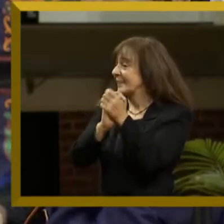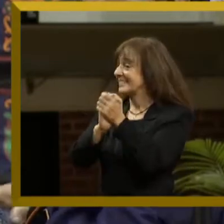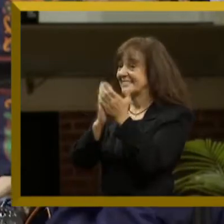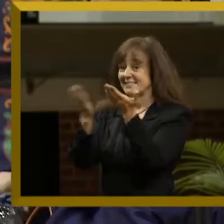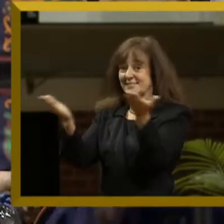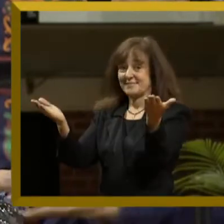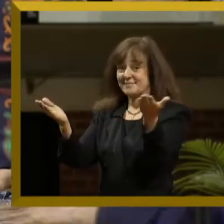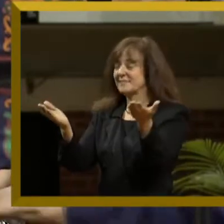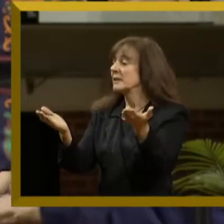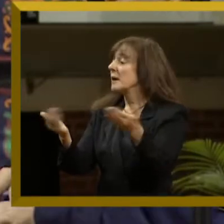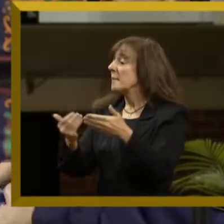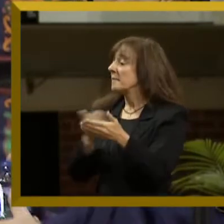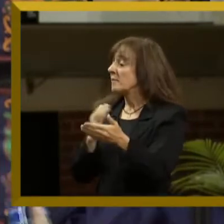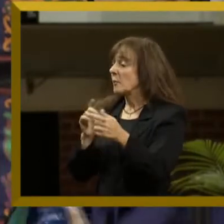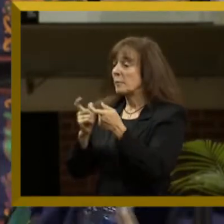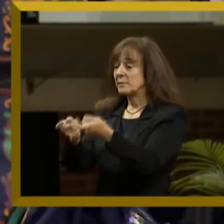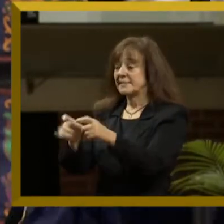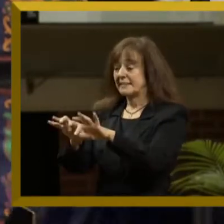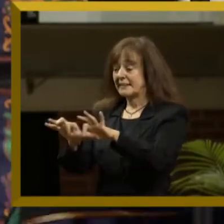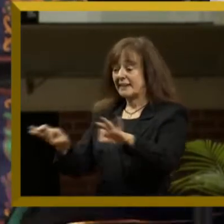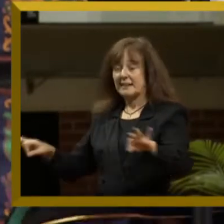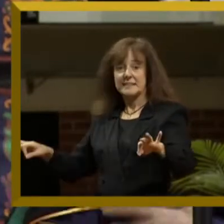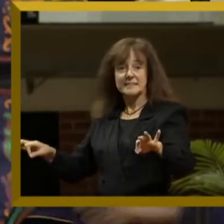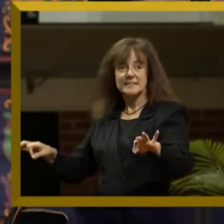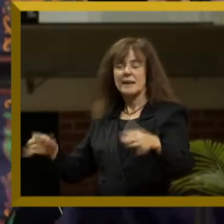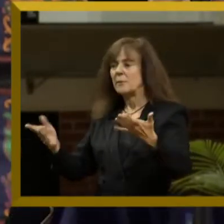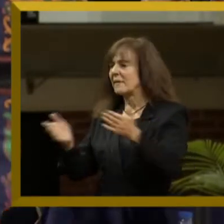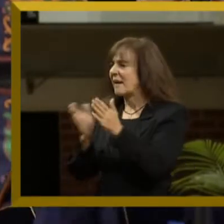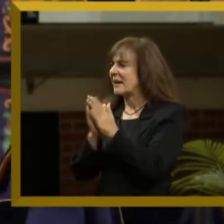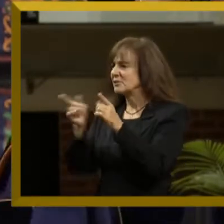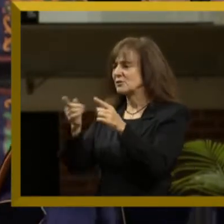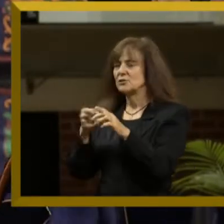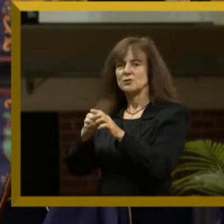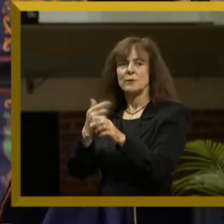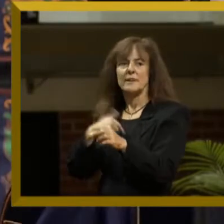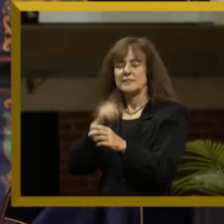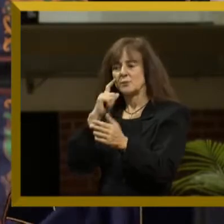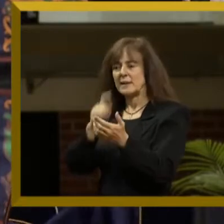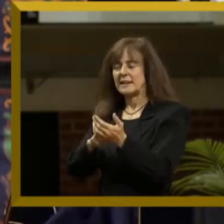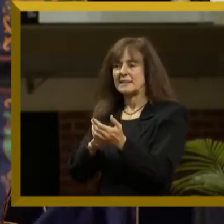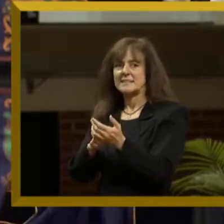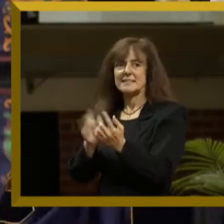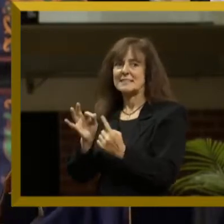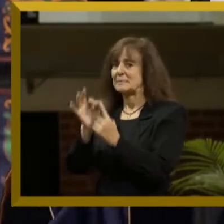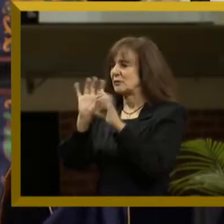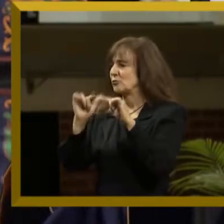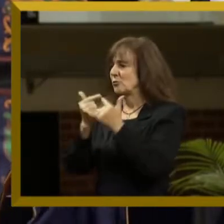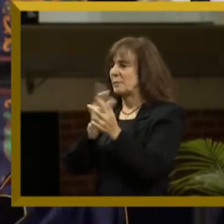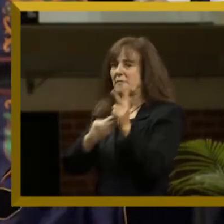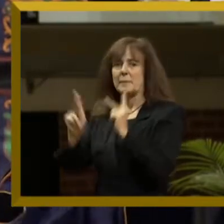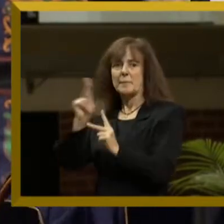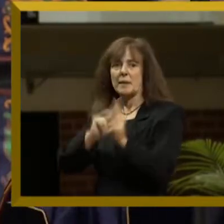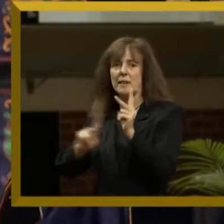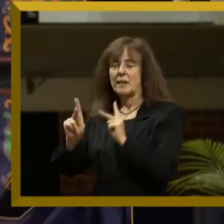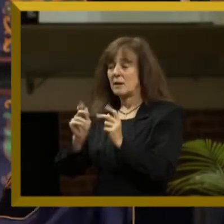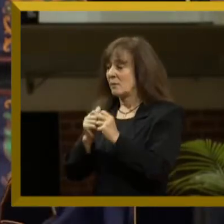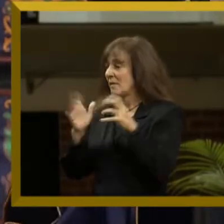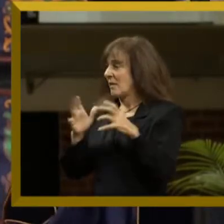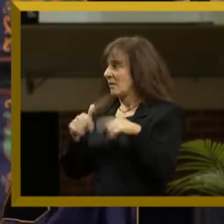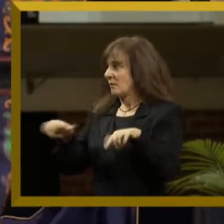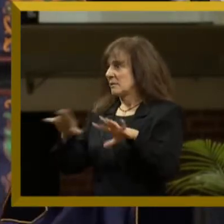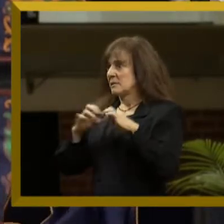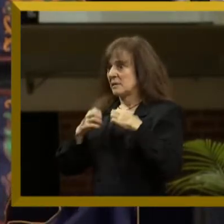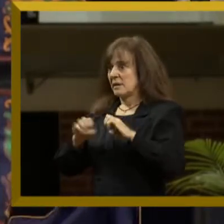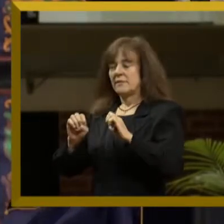Congratulations. Before we present the candidates for degree, I'd like to ask you to join me in recognizing a very special group of people without whose efforts